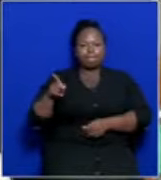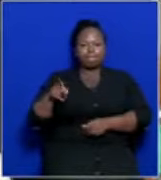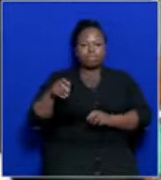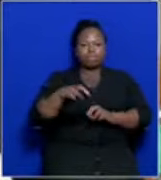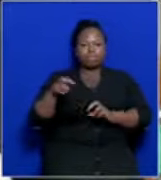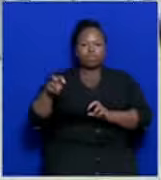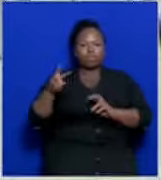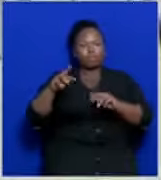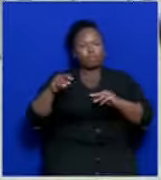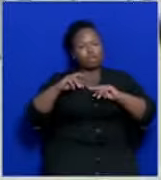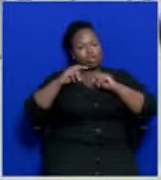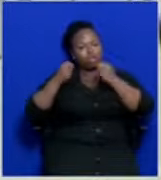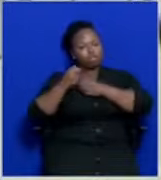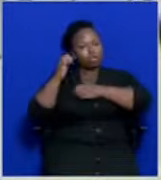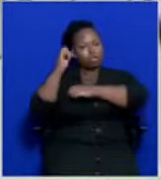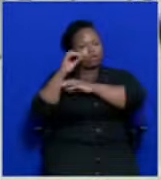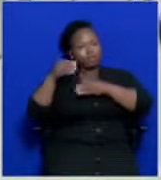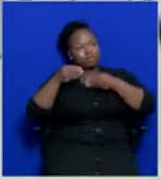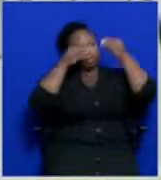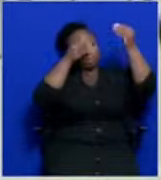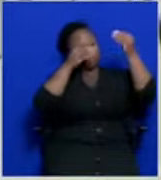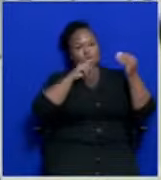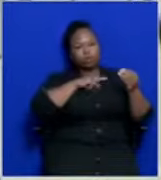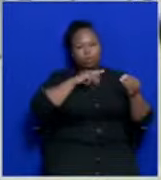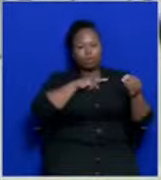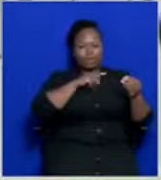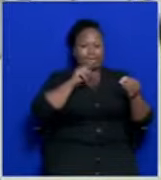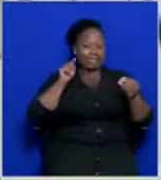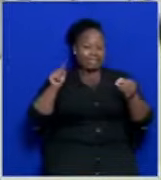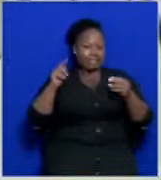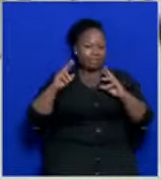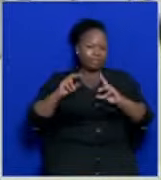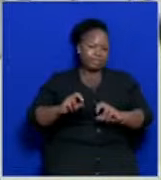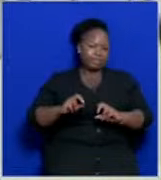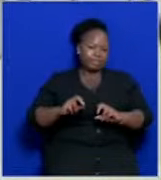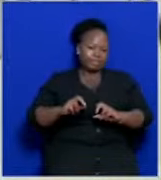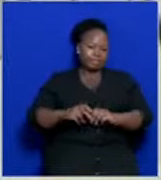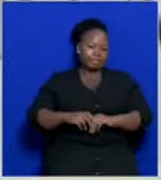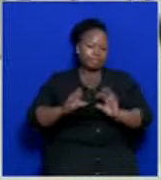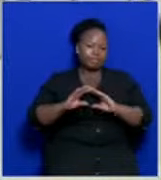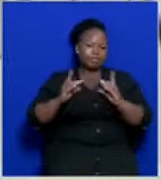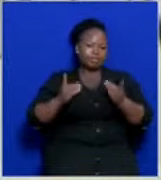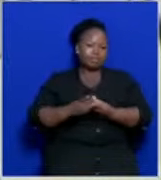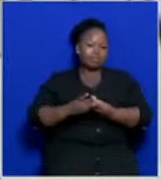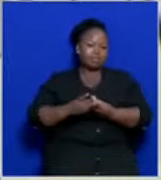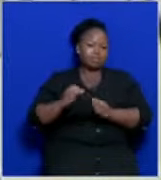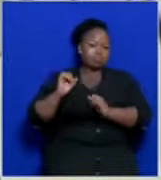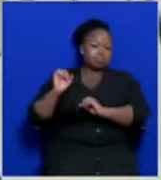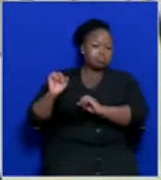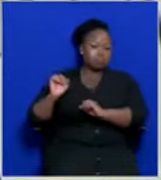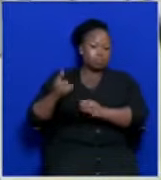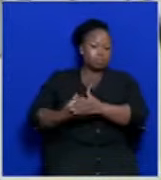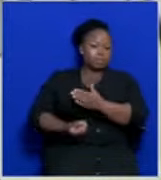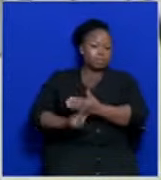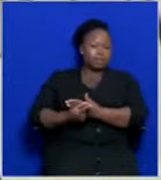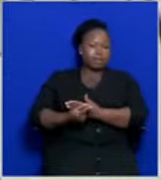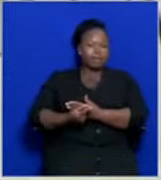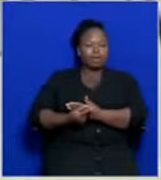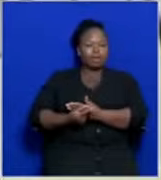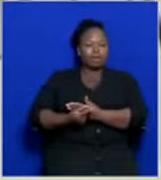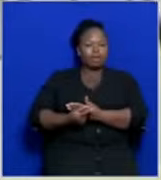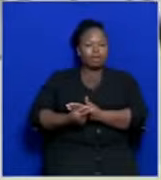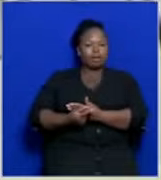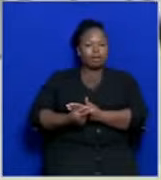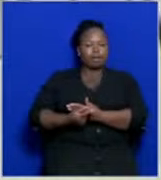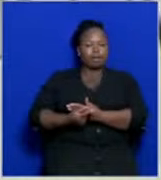to certain investigation in the department that was happening, for which I